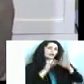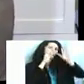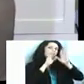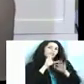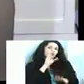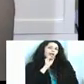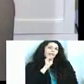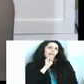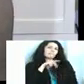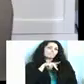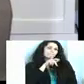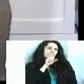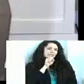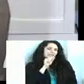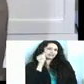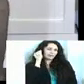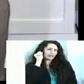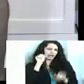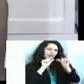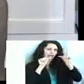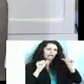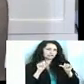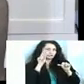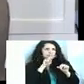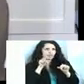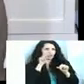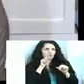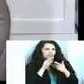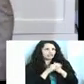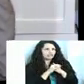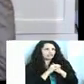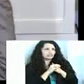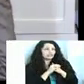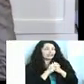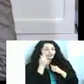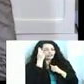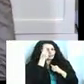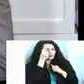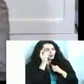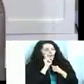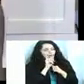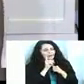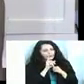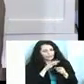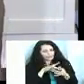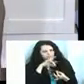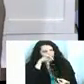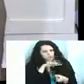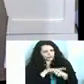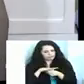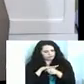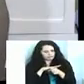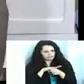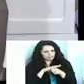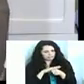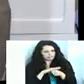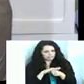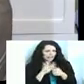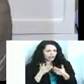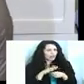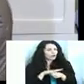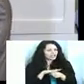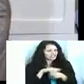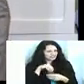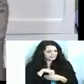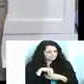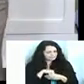of our altar, beginning to thinking about where our spiritual locations are. And we began by thinking about our spiritual location